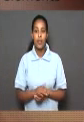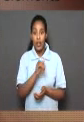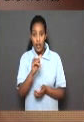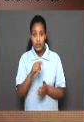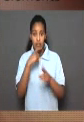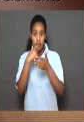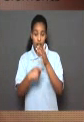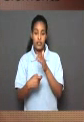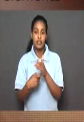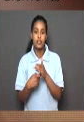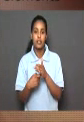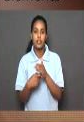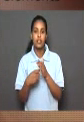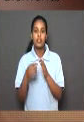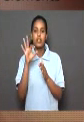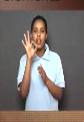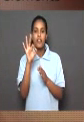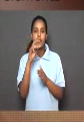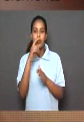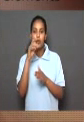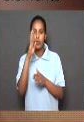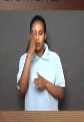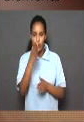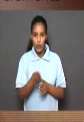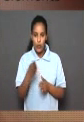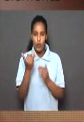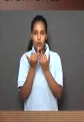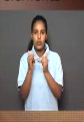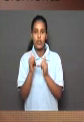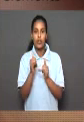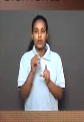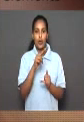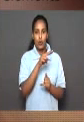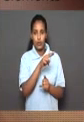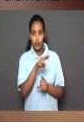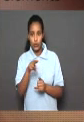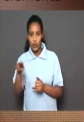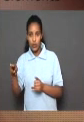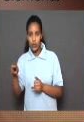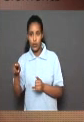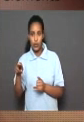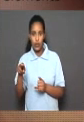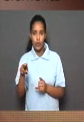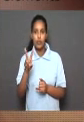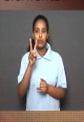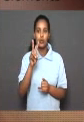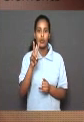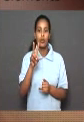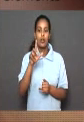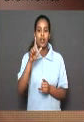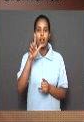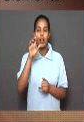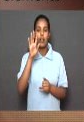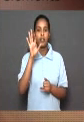a result, the f block is divided horizontally into the lanthanide